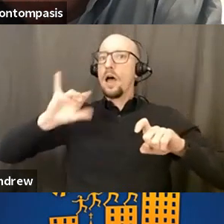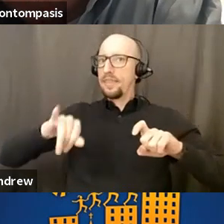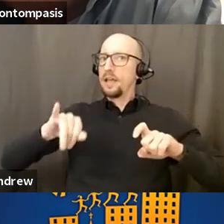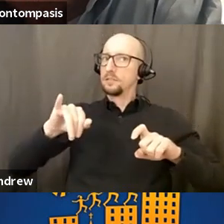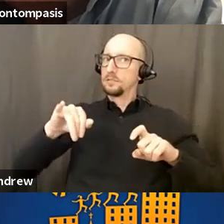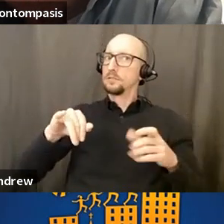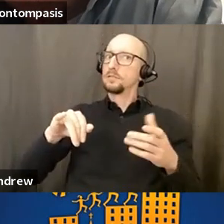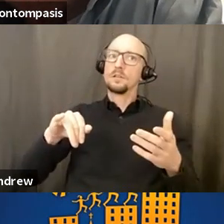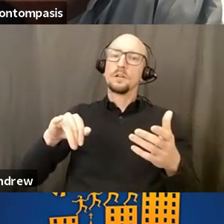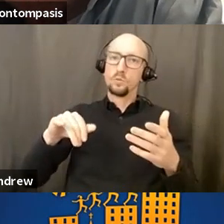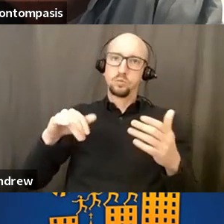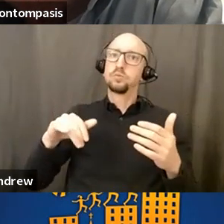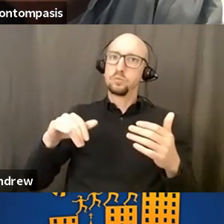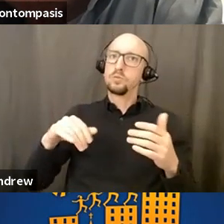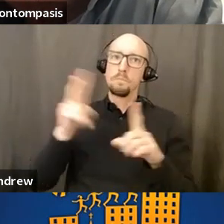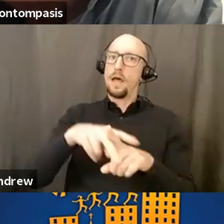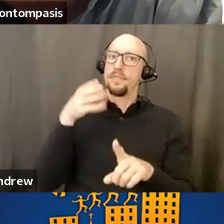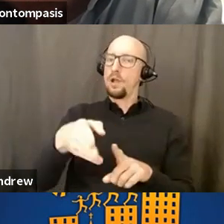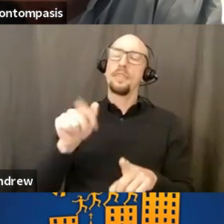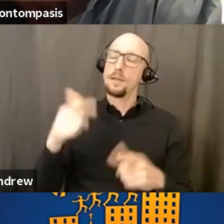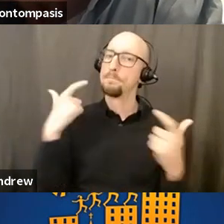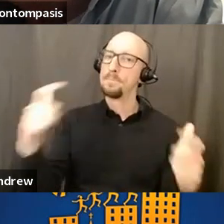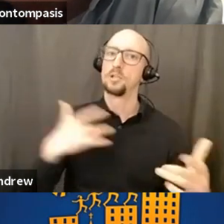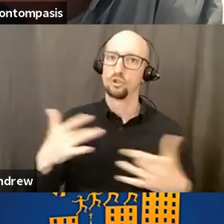is a major concern for me.